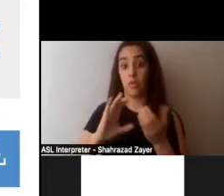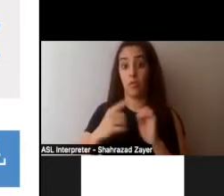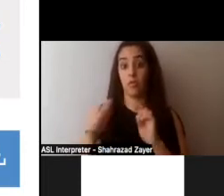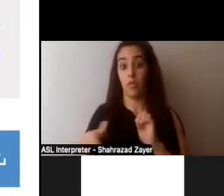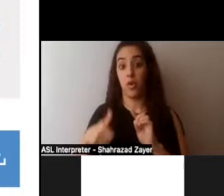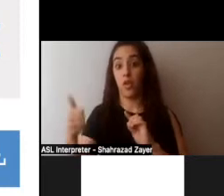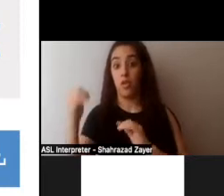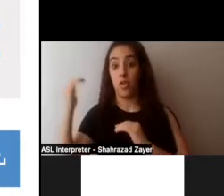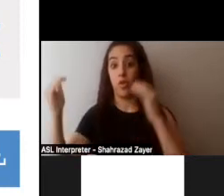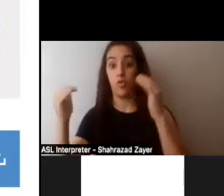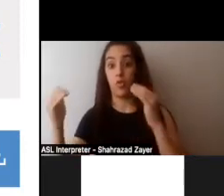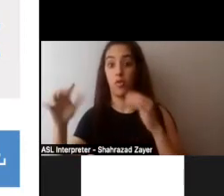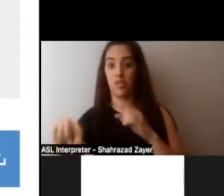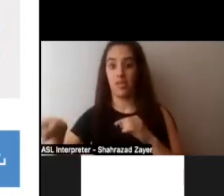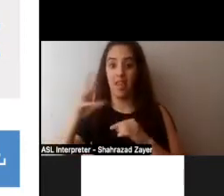34%.